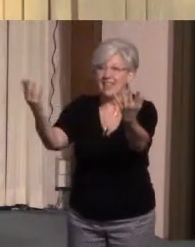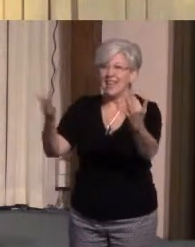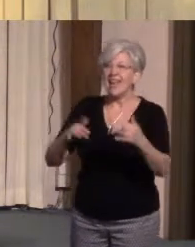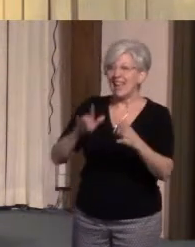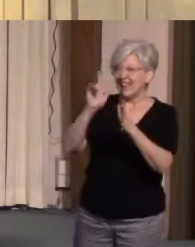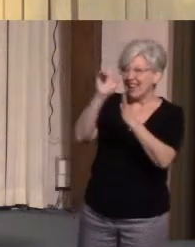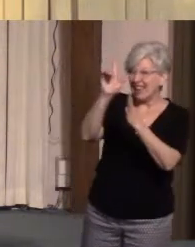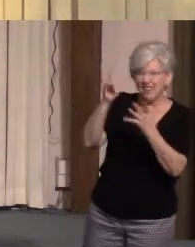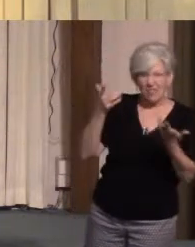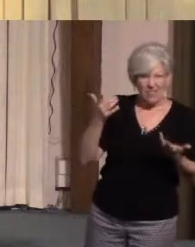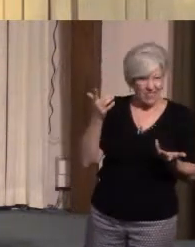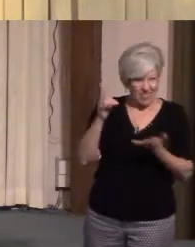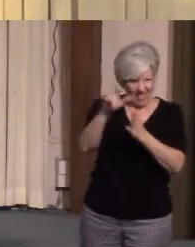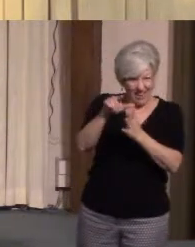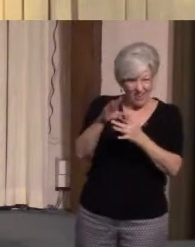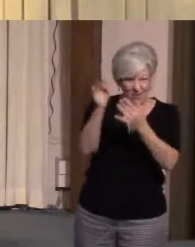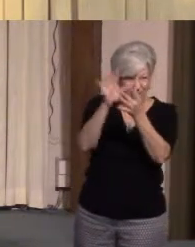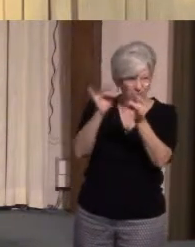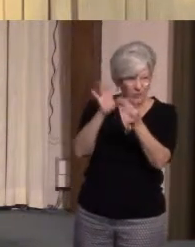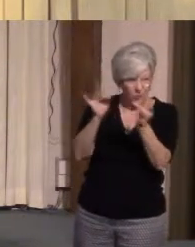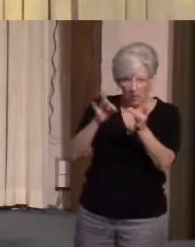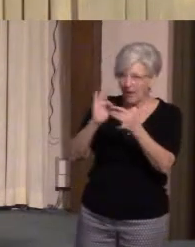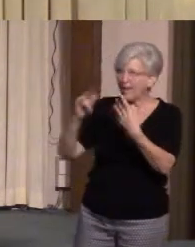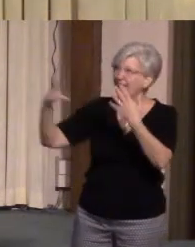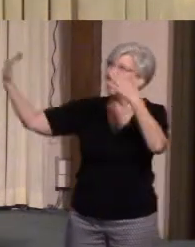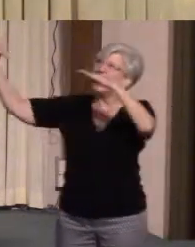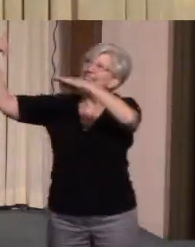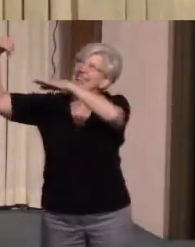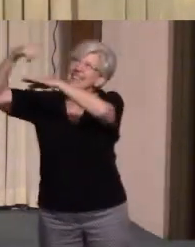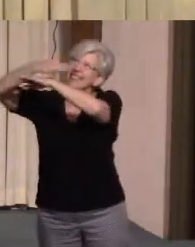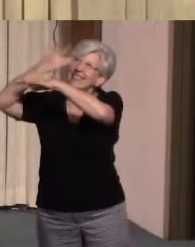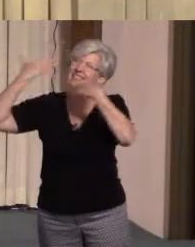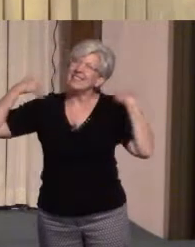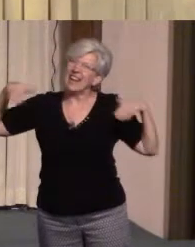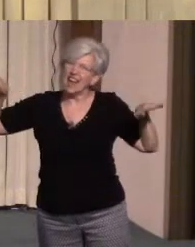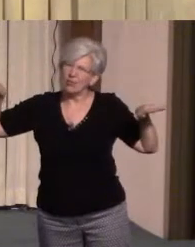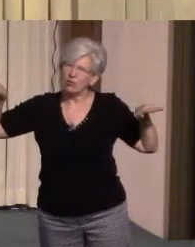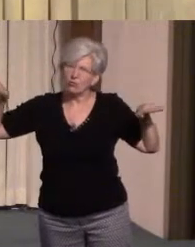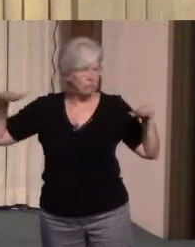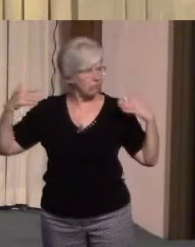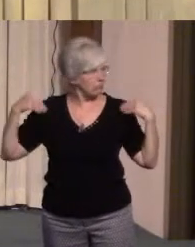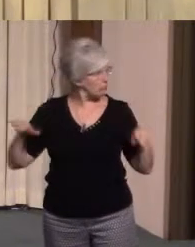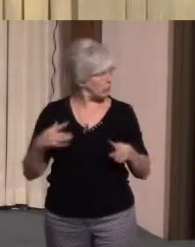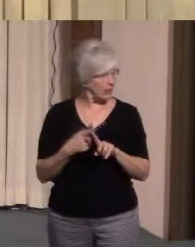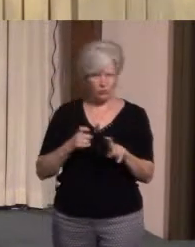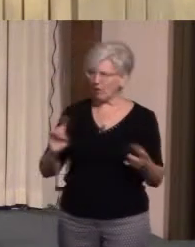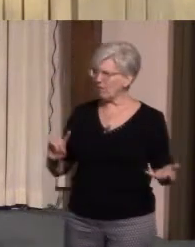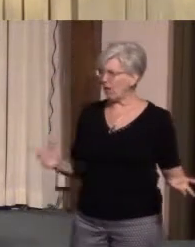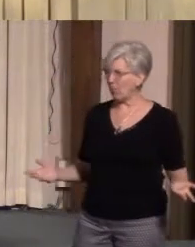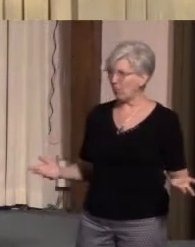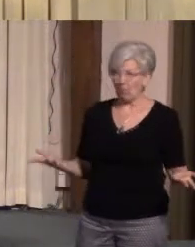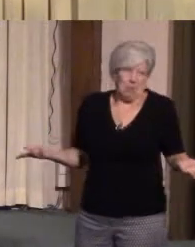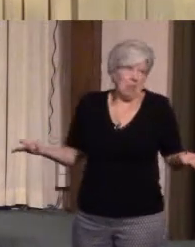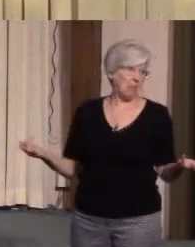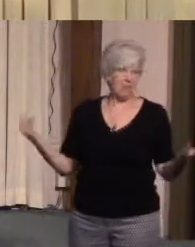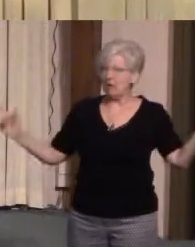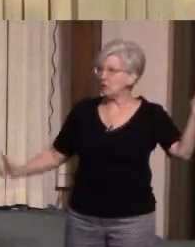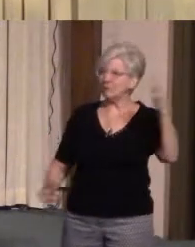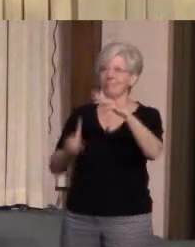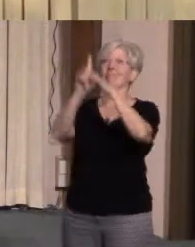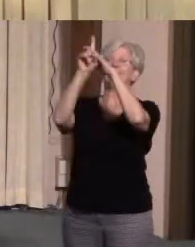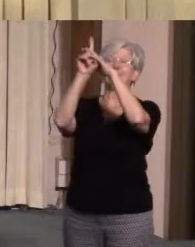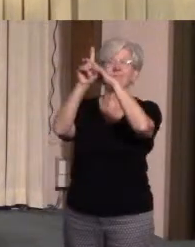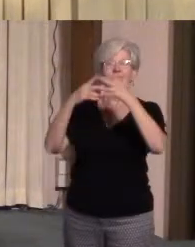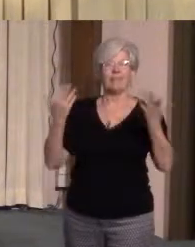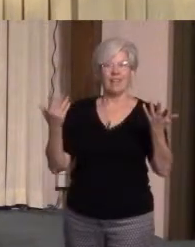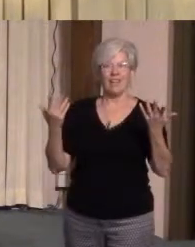walls and a gate, right? Because a little later in the story, he sets an angel, and we don't know where they came from, right? Were they there in the dark